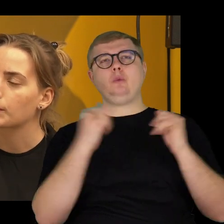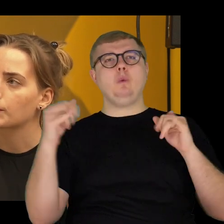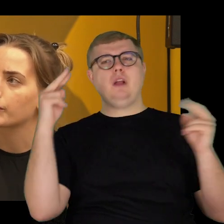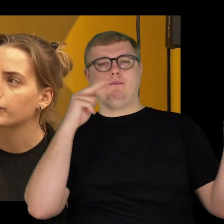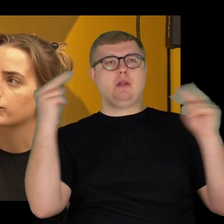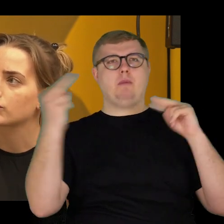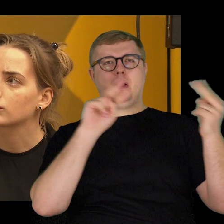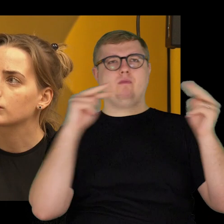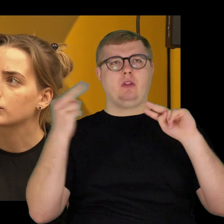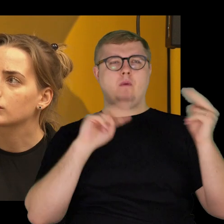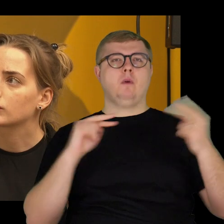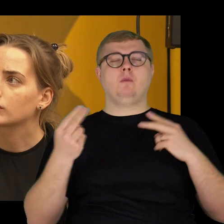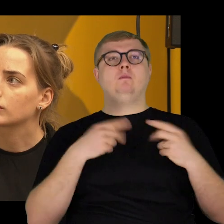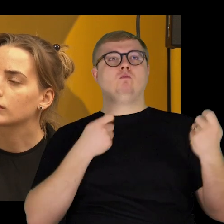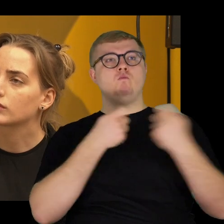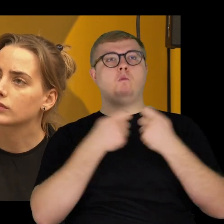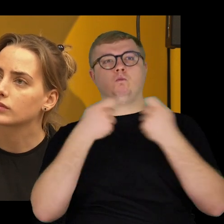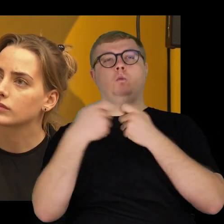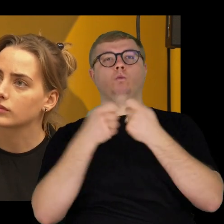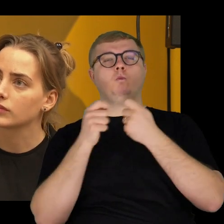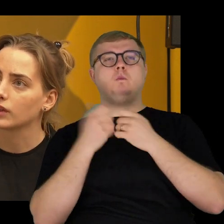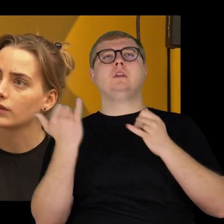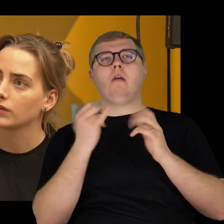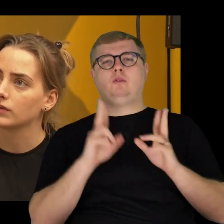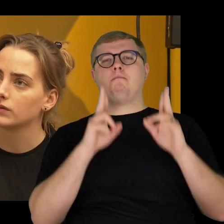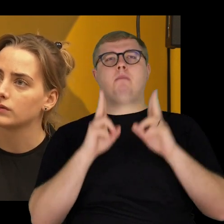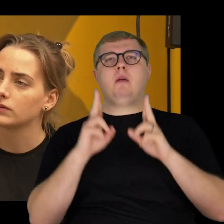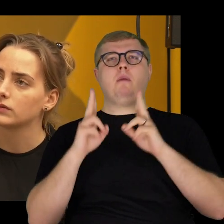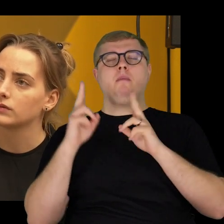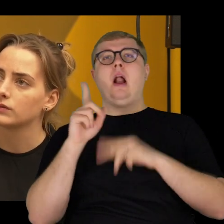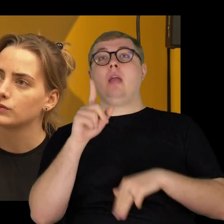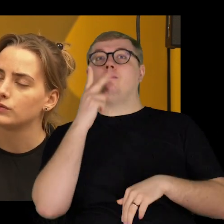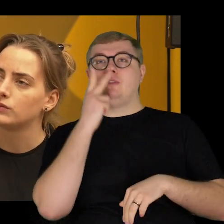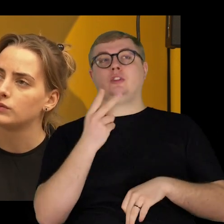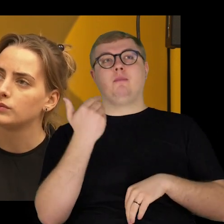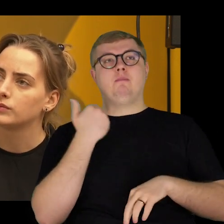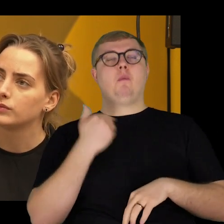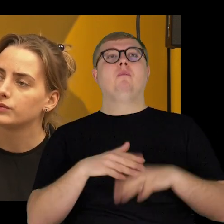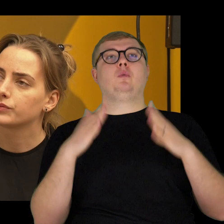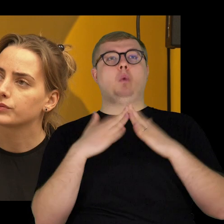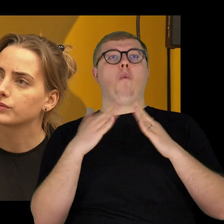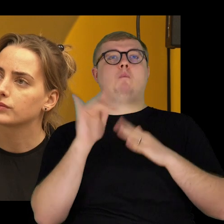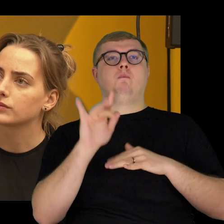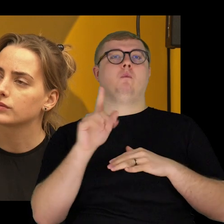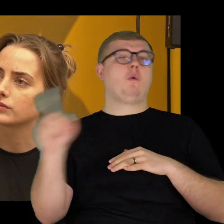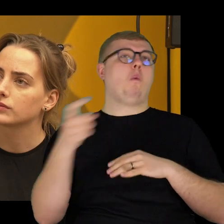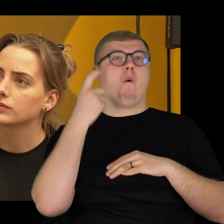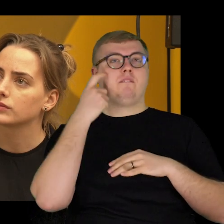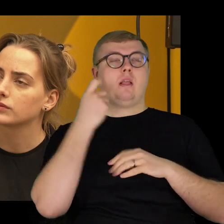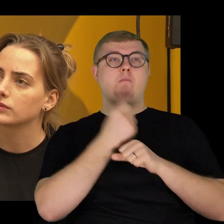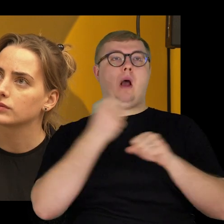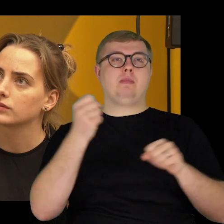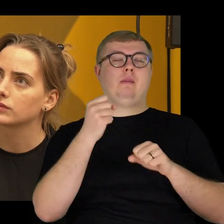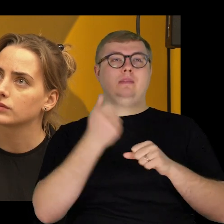got on but always fragmented, that we got on the house of the main protagonist of the